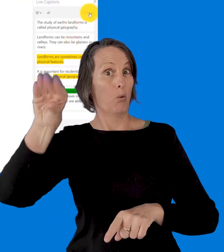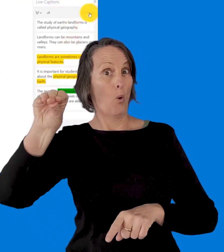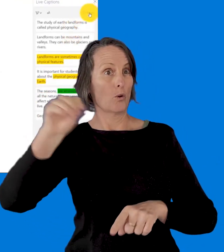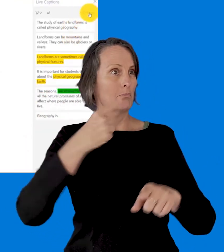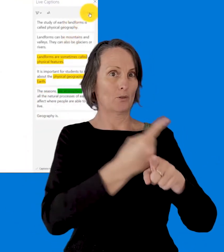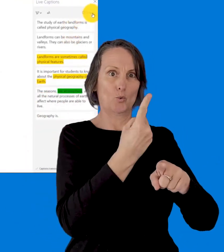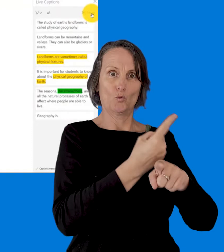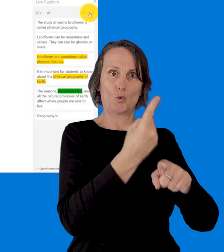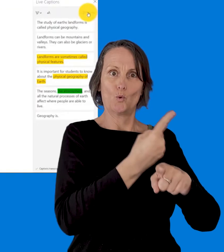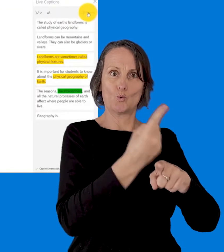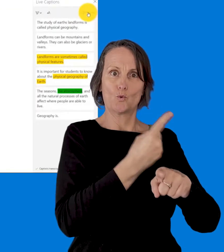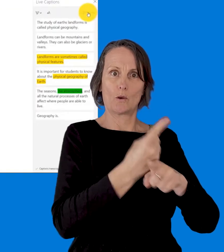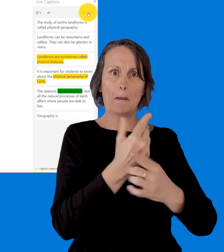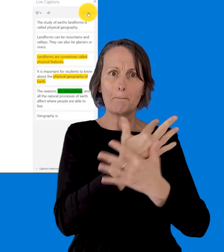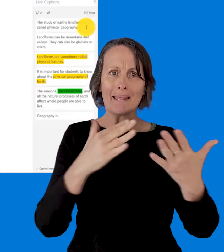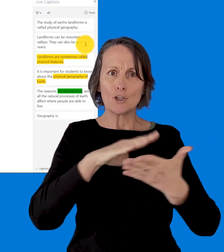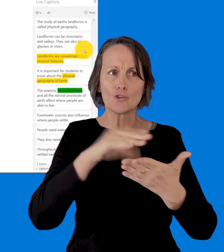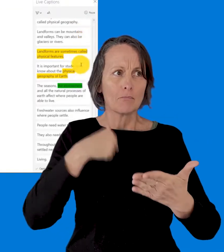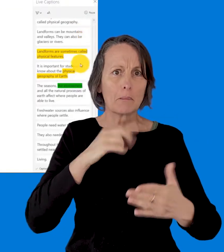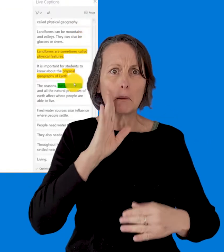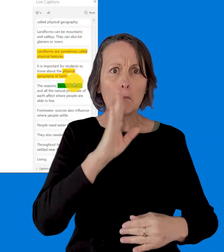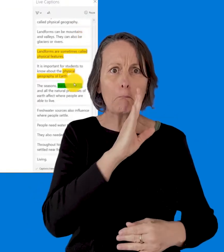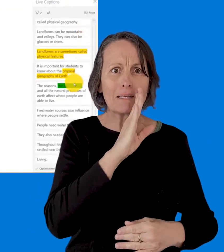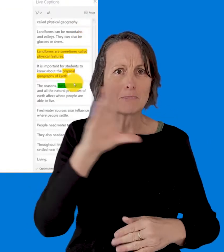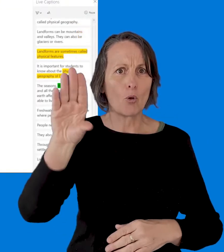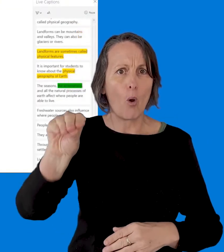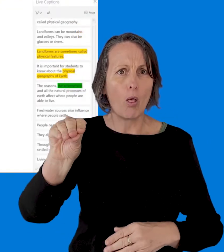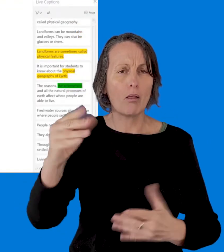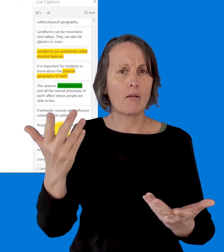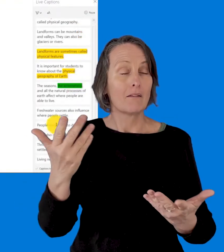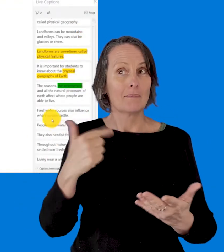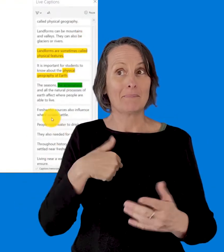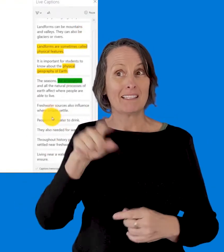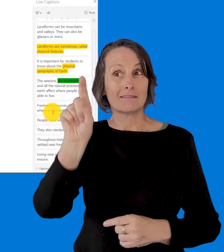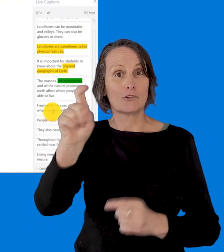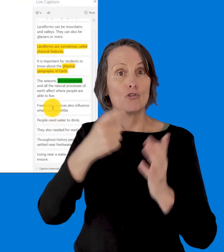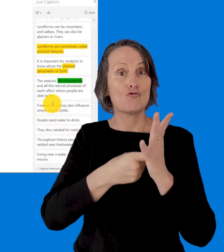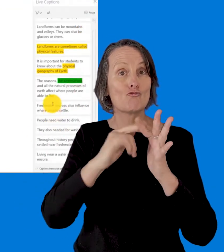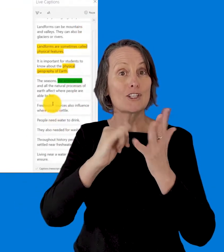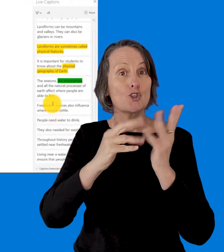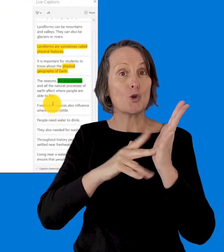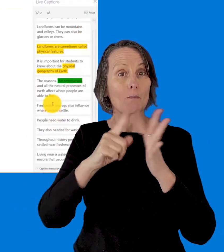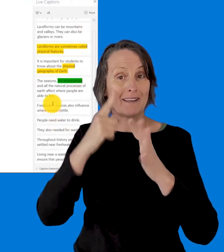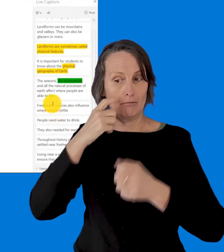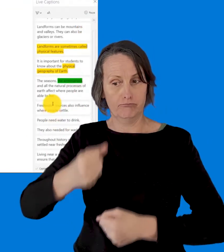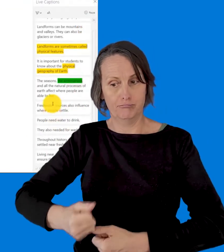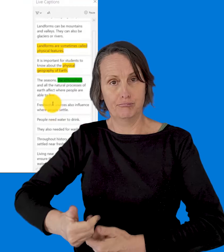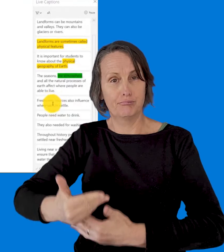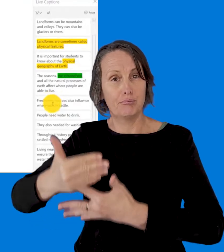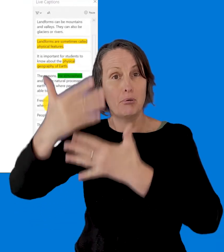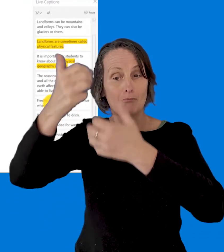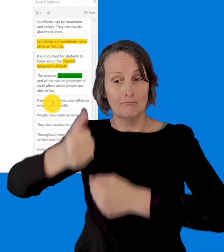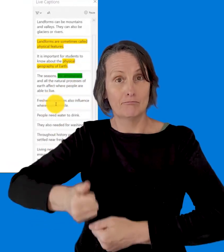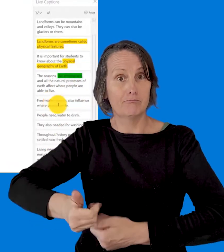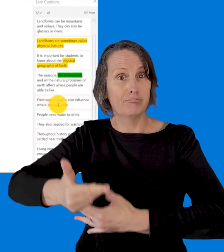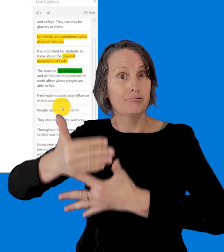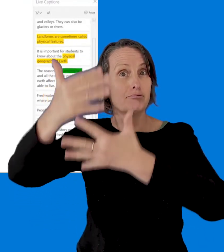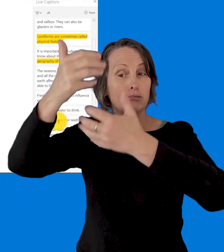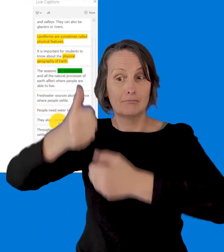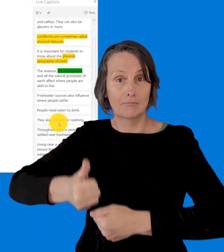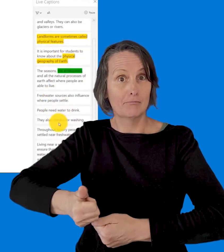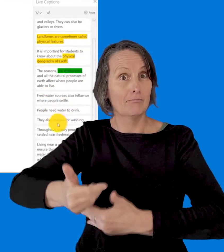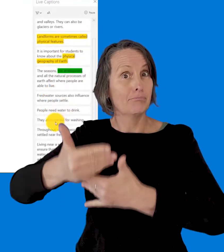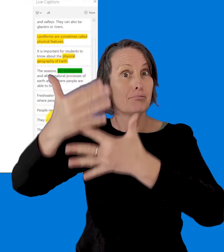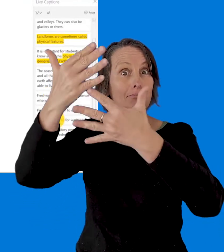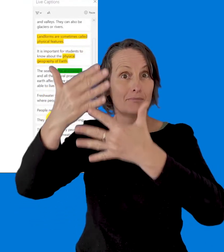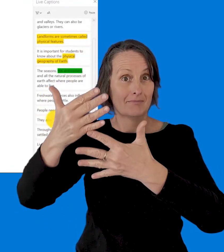going to miss all that information. Well, if I hit resume, what you can see is everything that the professor or the educator was saying is